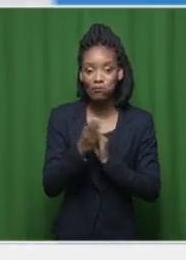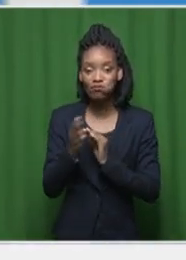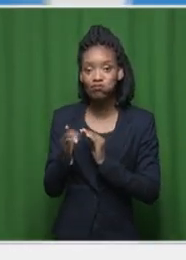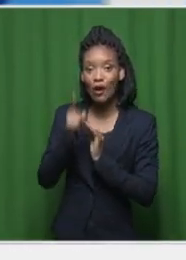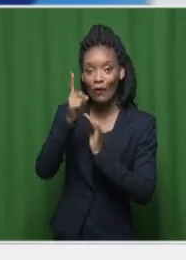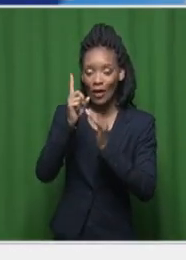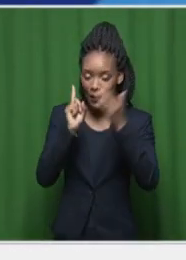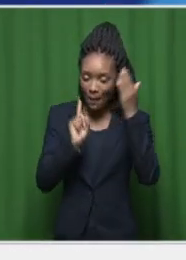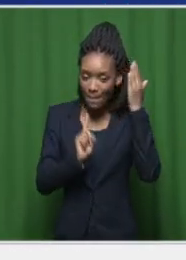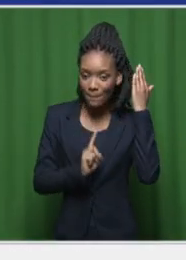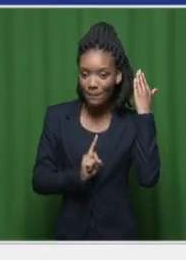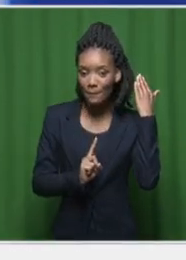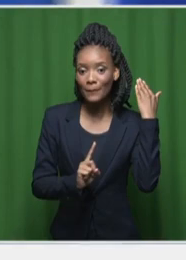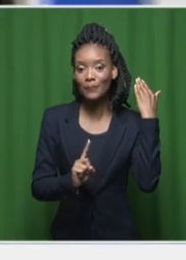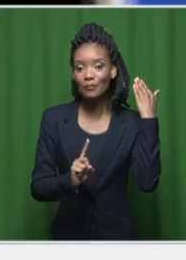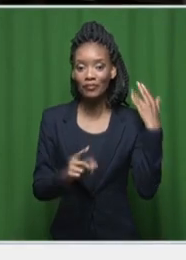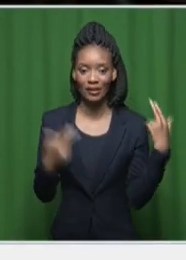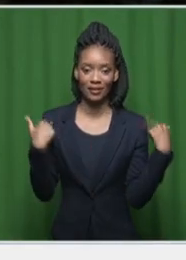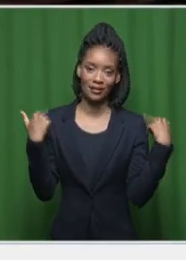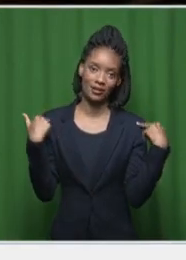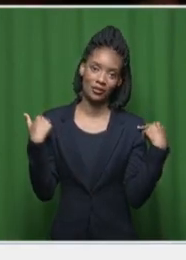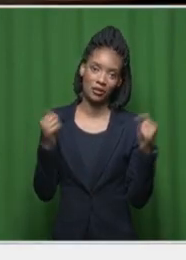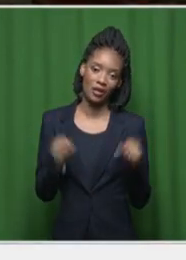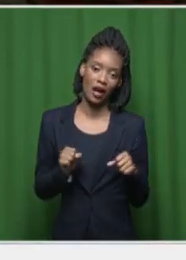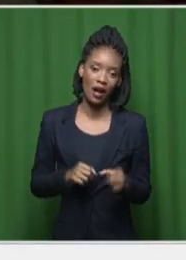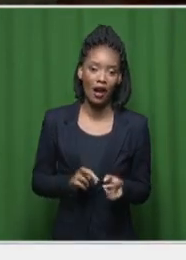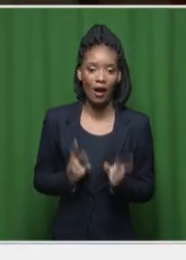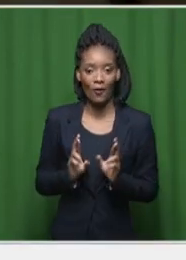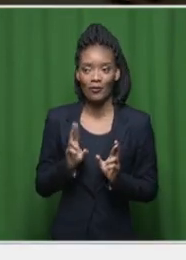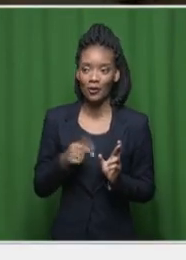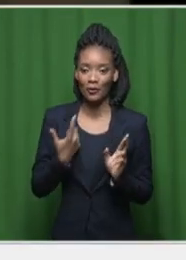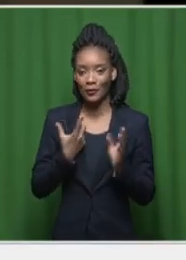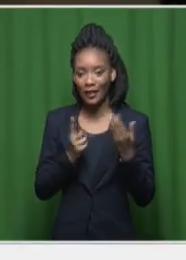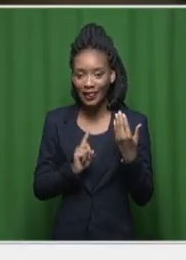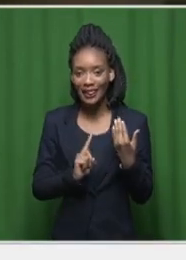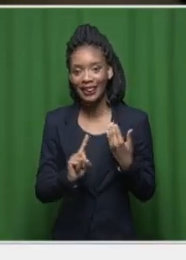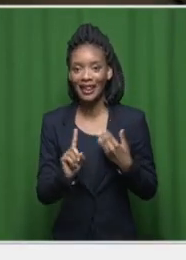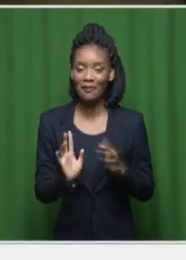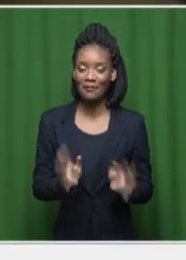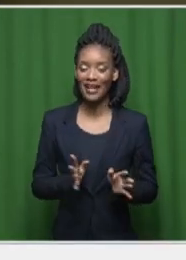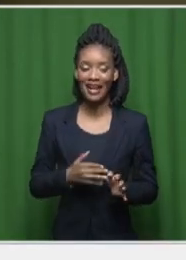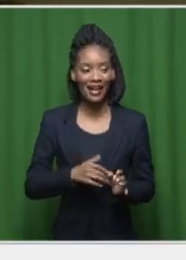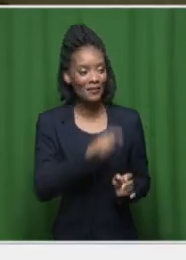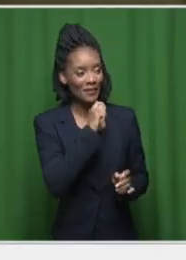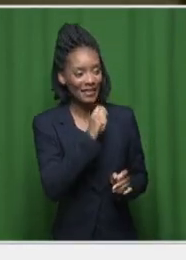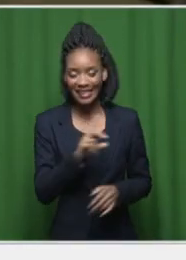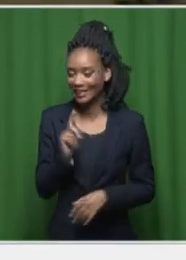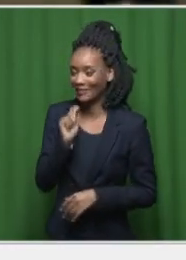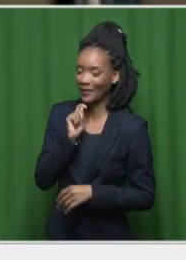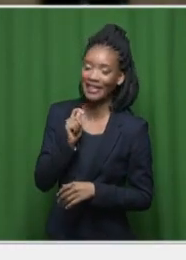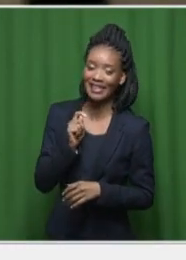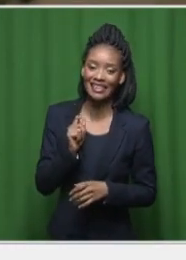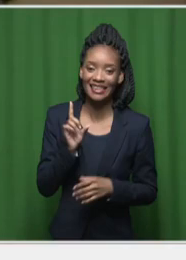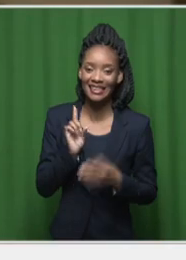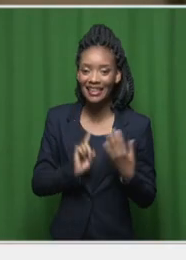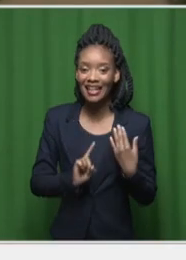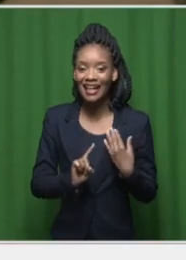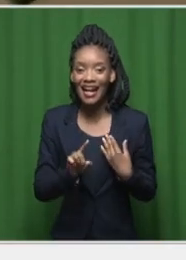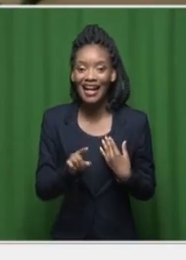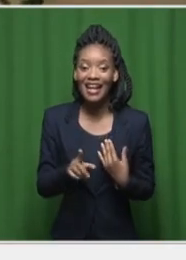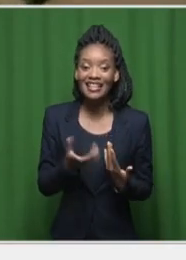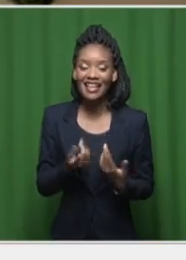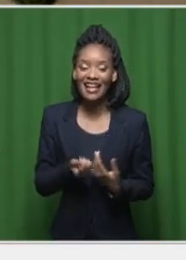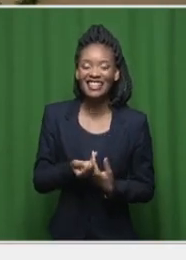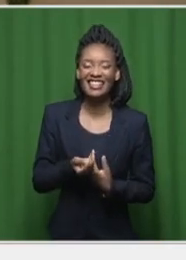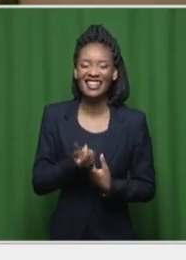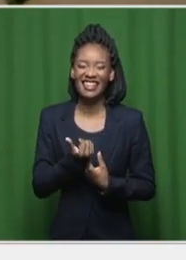here, well, of course, you're greeted by security guards and hopefully they'll just let us in. Morning, morning, morning, morning. And this is it. That's that little welcome with a